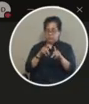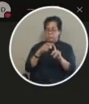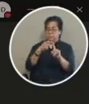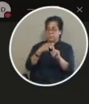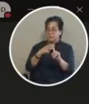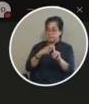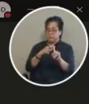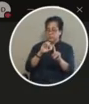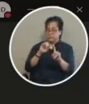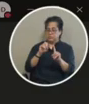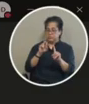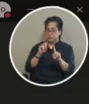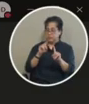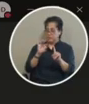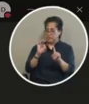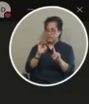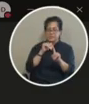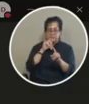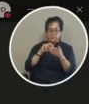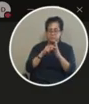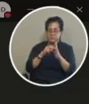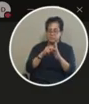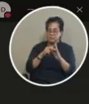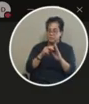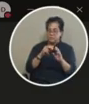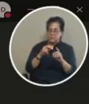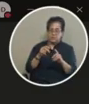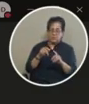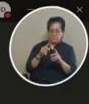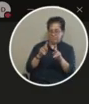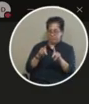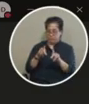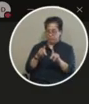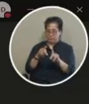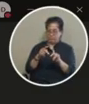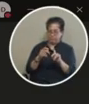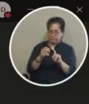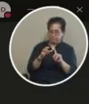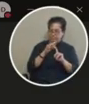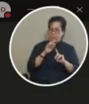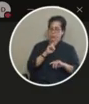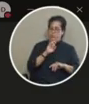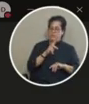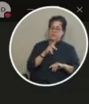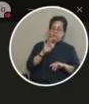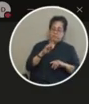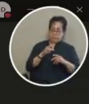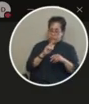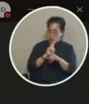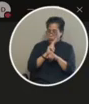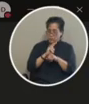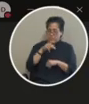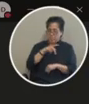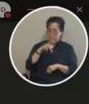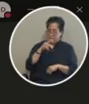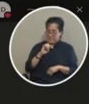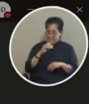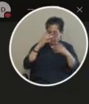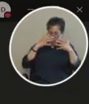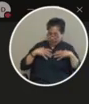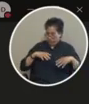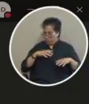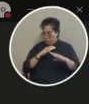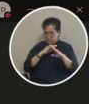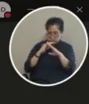for COVID-19 doesn't mean there's actually a risk. So as long as they're wearing full PPE and guidance like